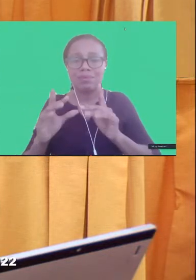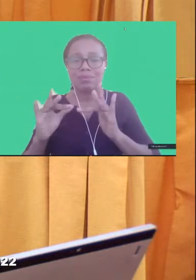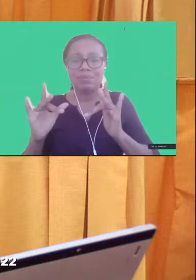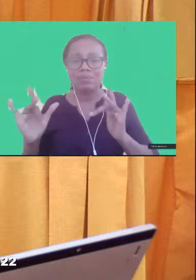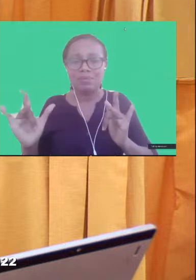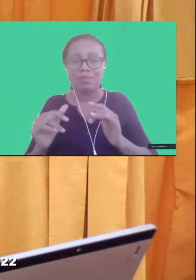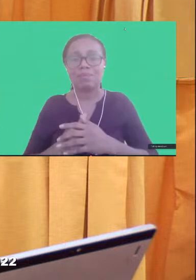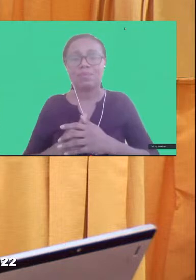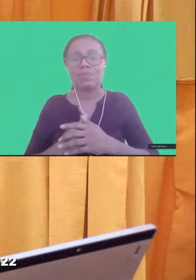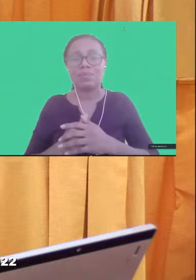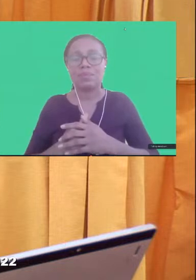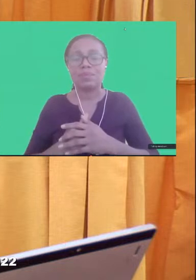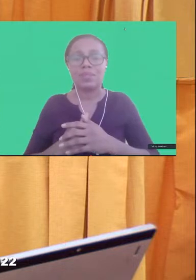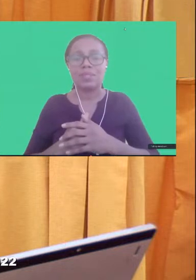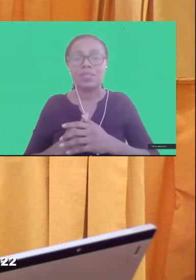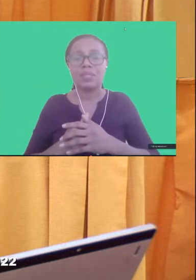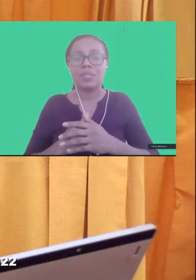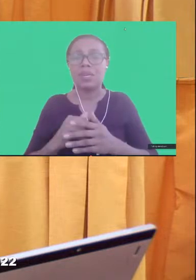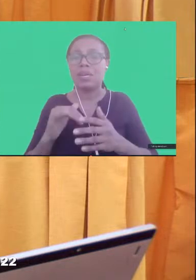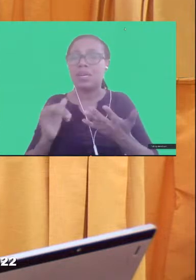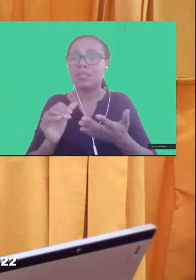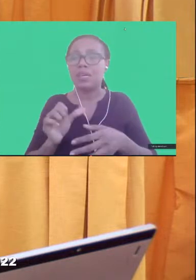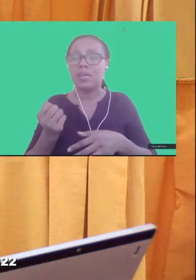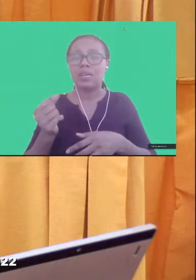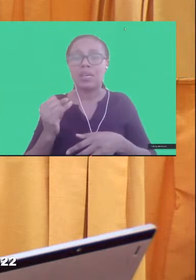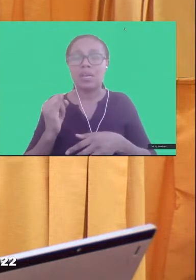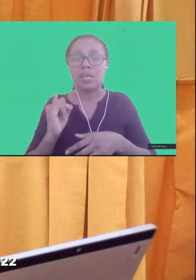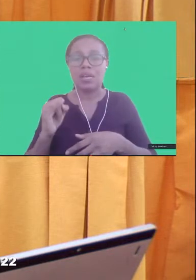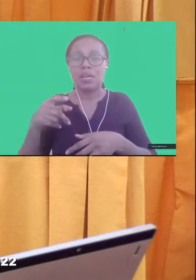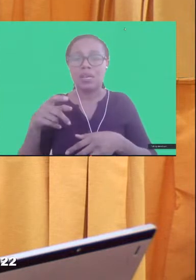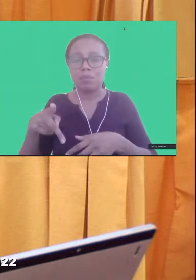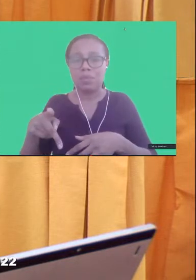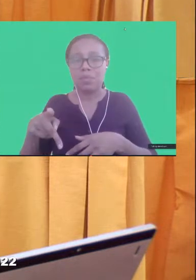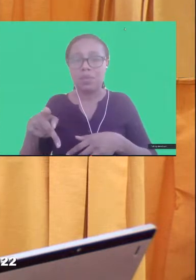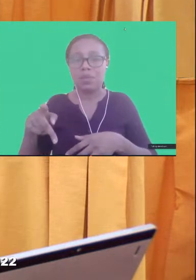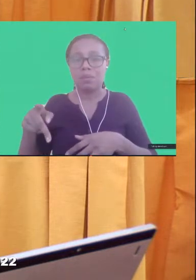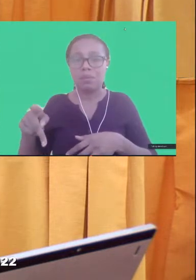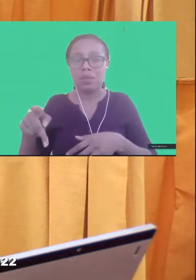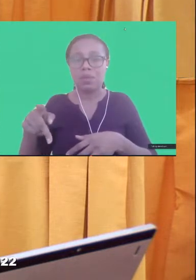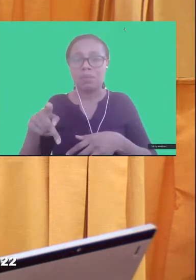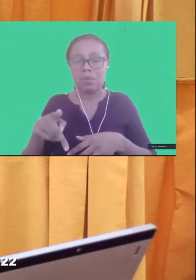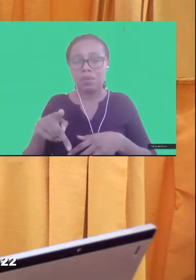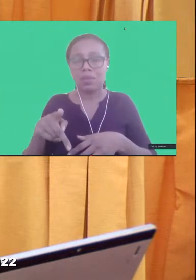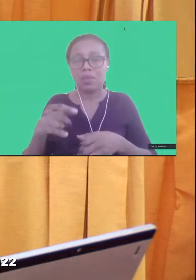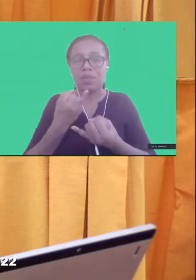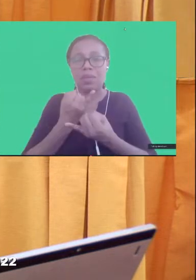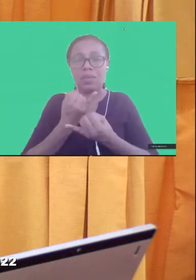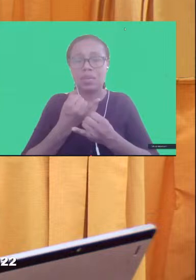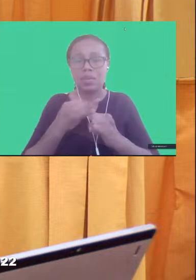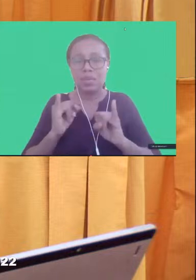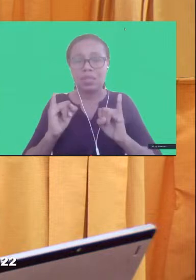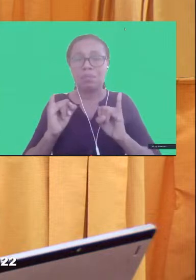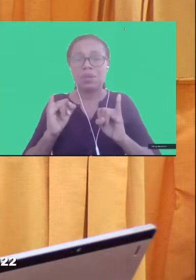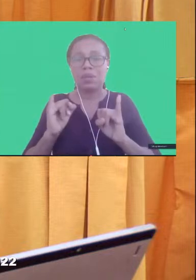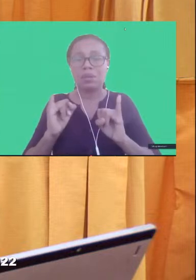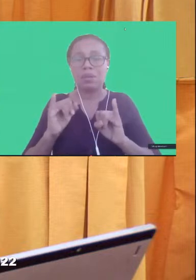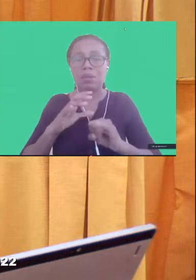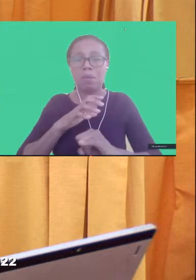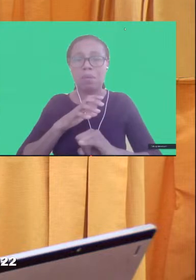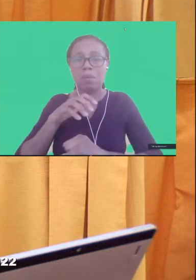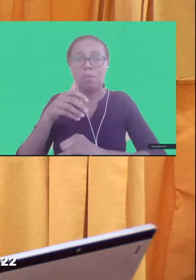is independent power producers. So with that construct, we needed to make sure then that we design